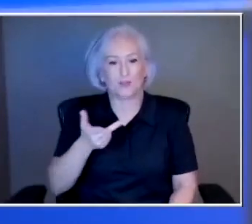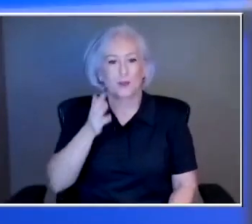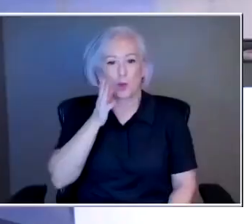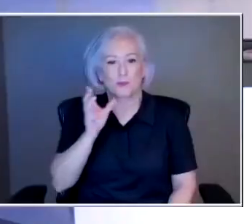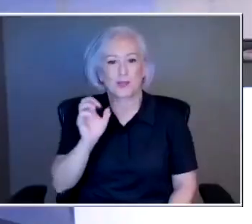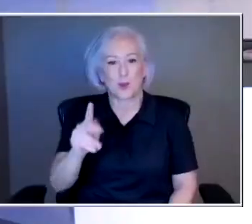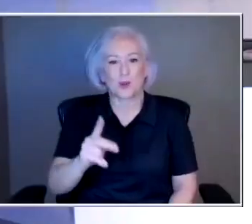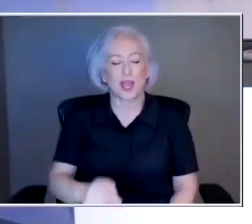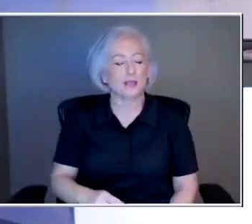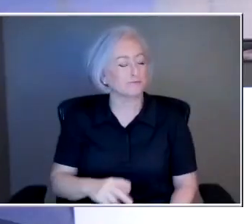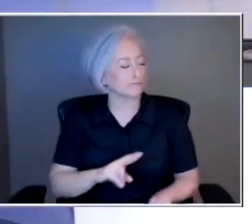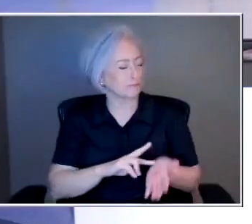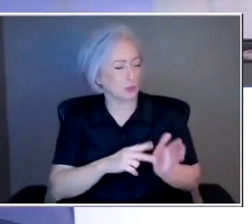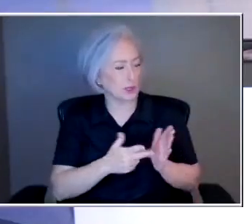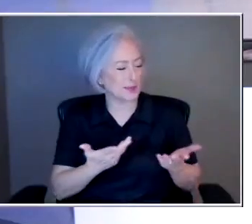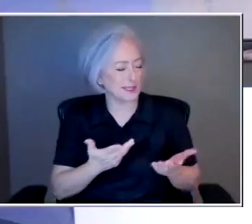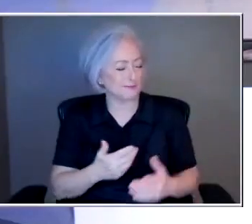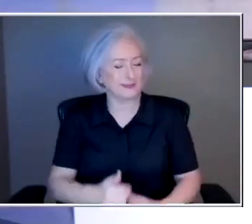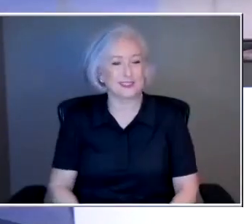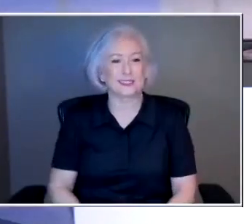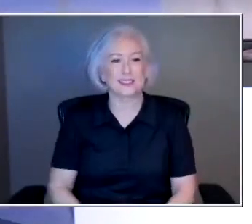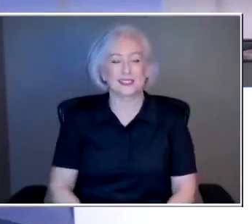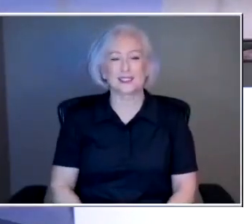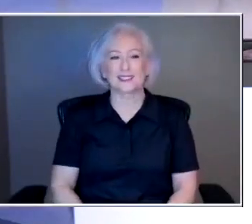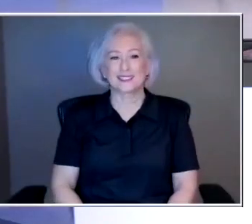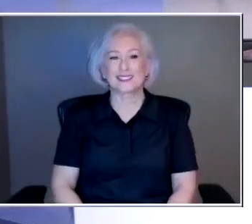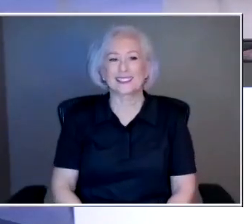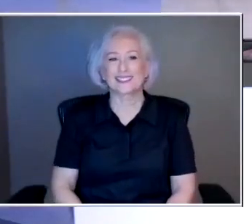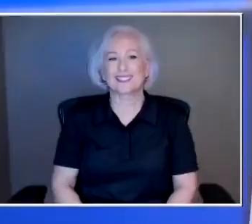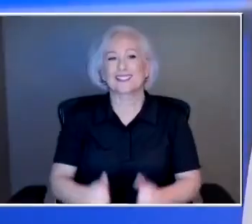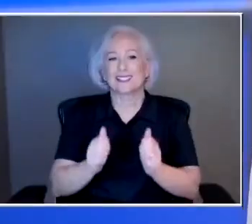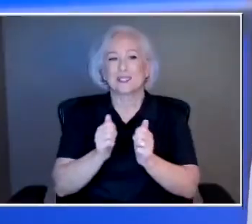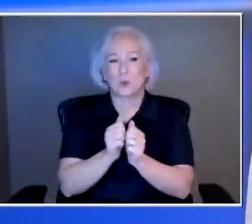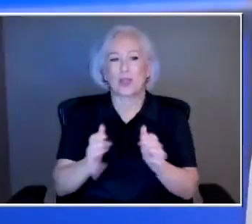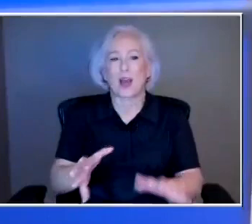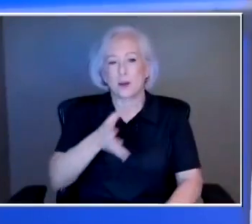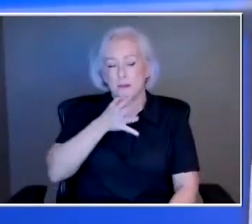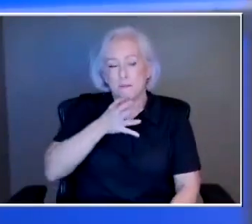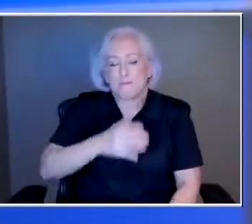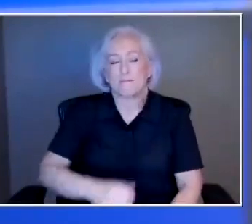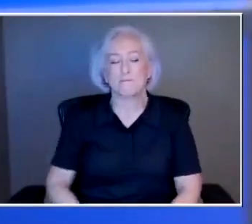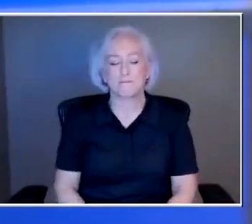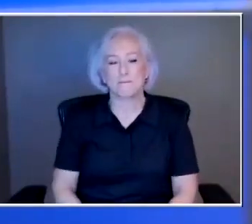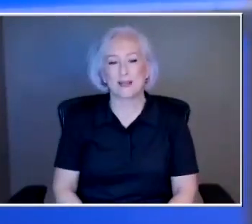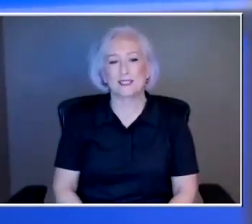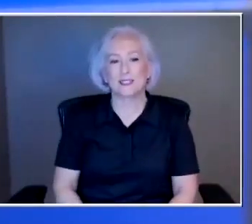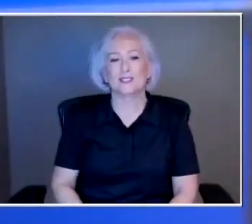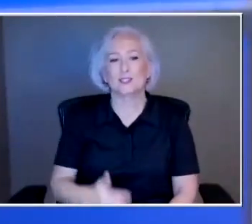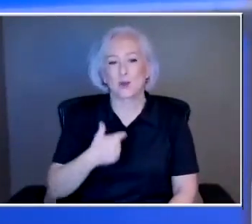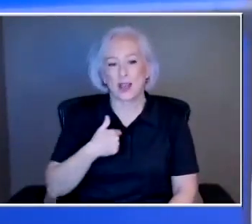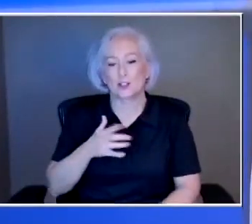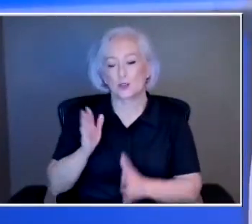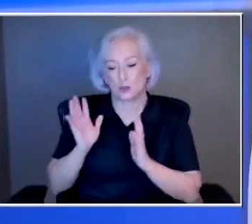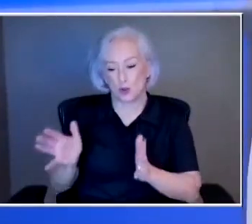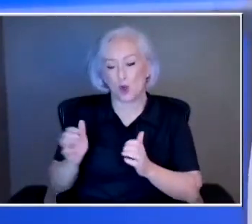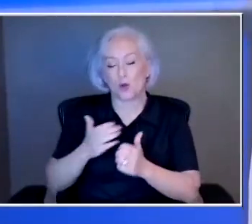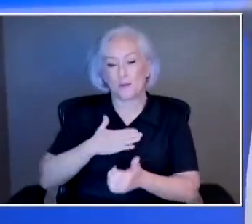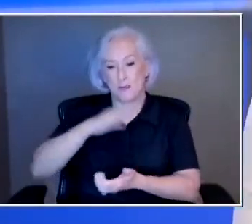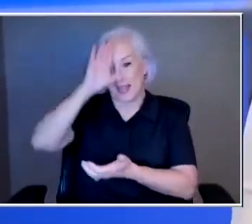That without a mom. Okay. So I had to have a conversation with my husband and asked